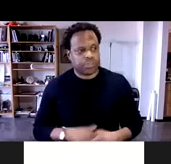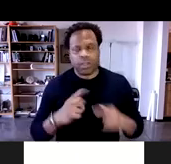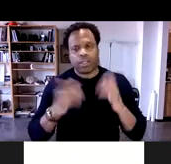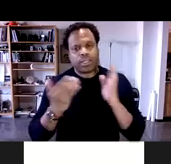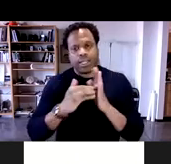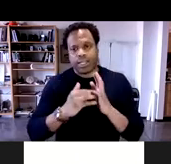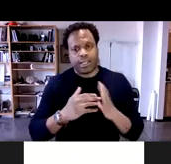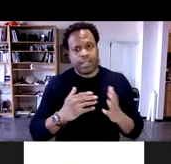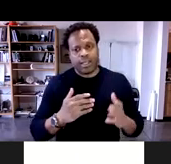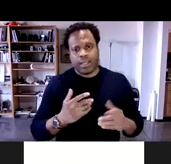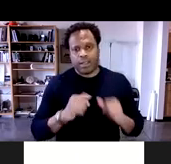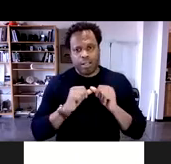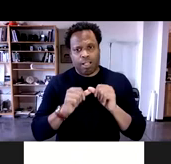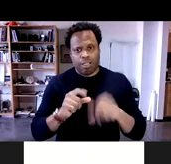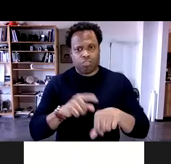thing.